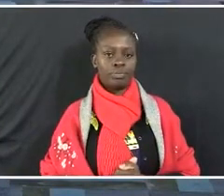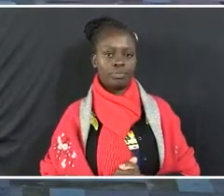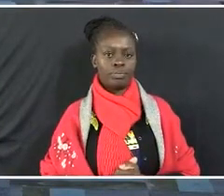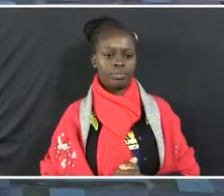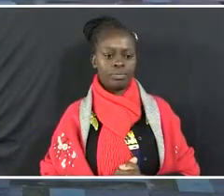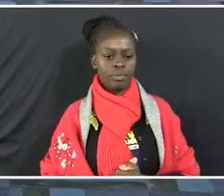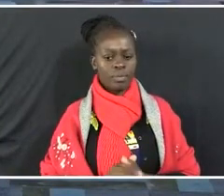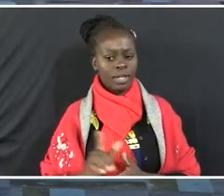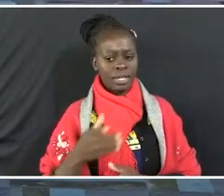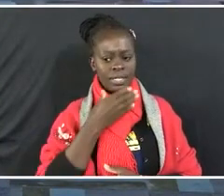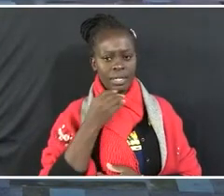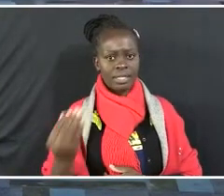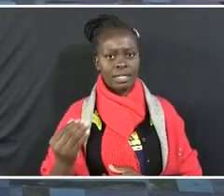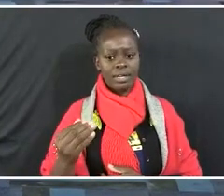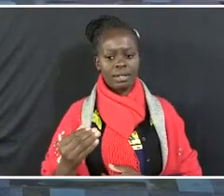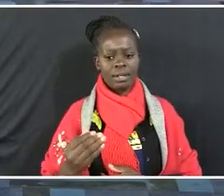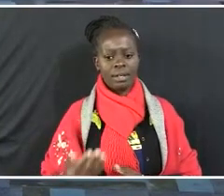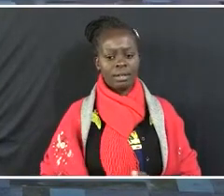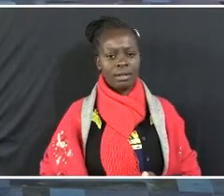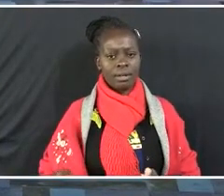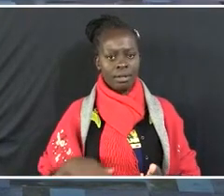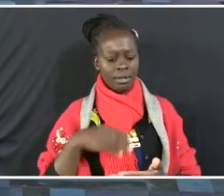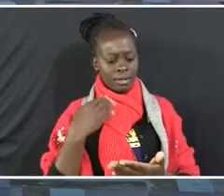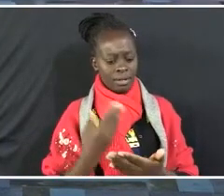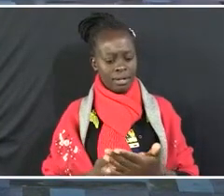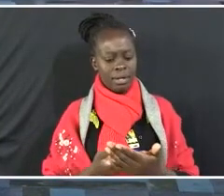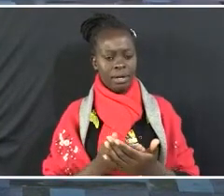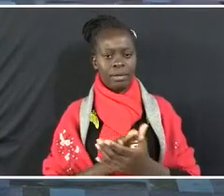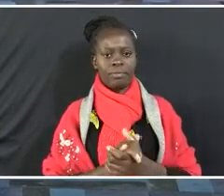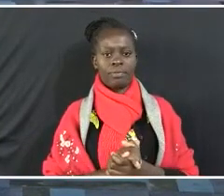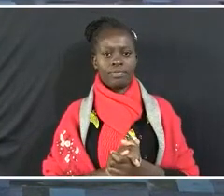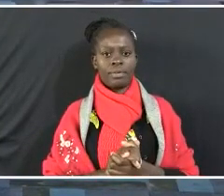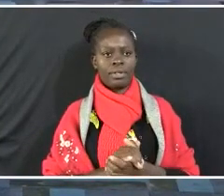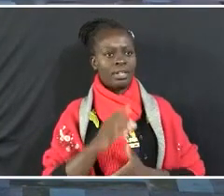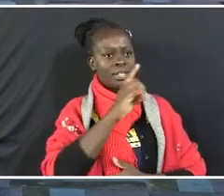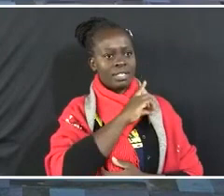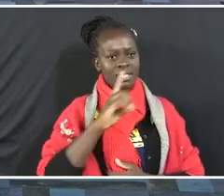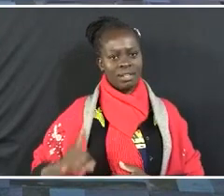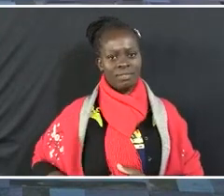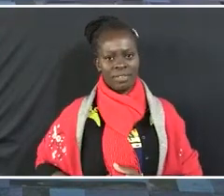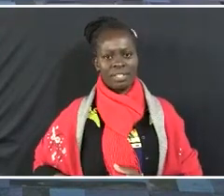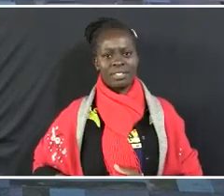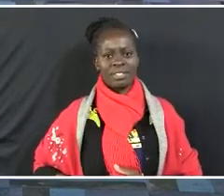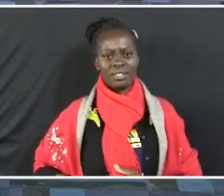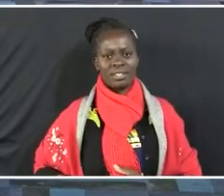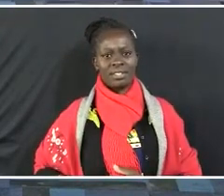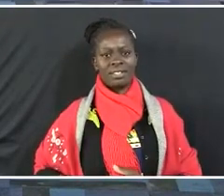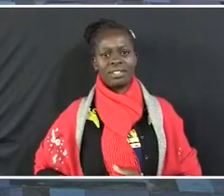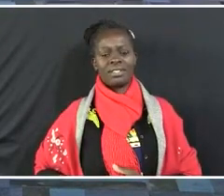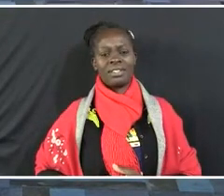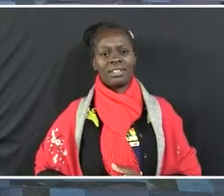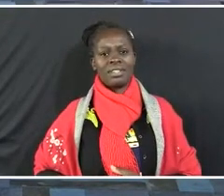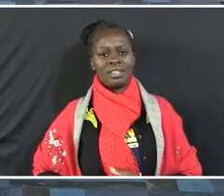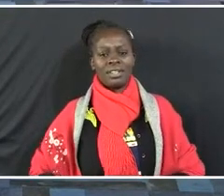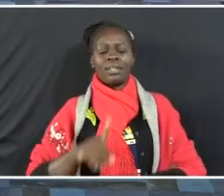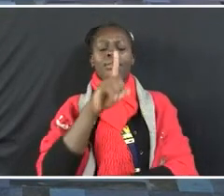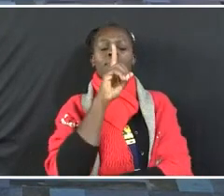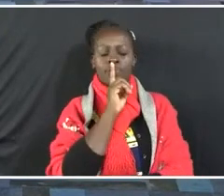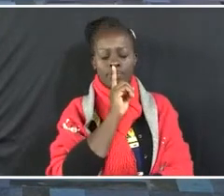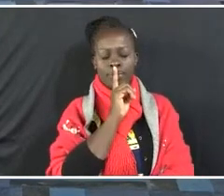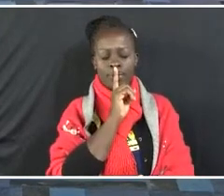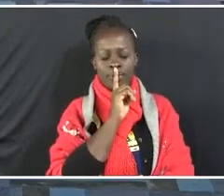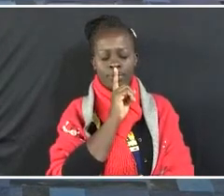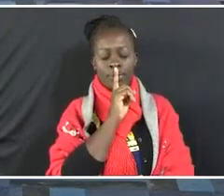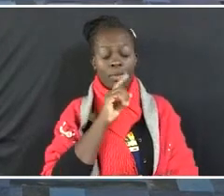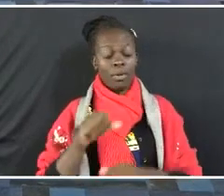back. But I see something interesting. David did not address the issue again.